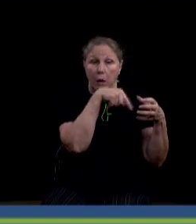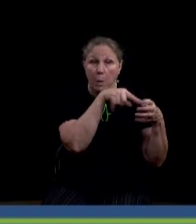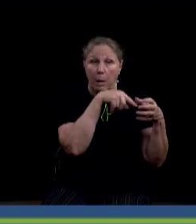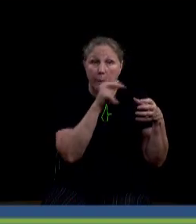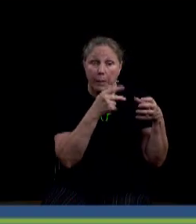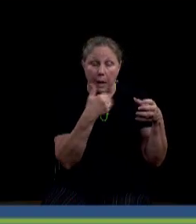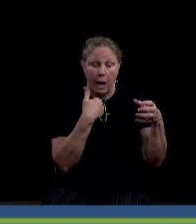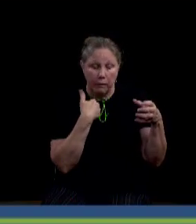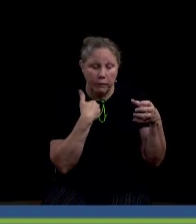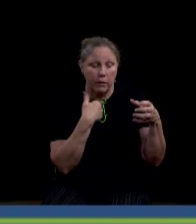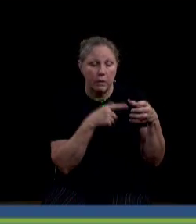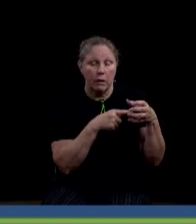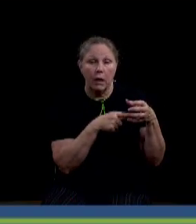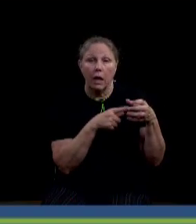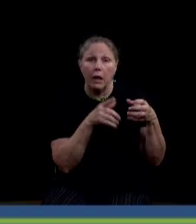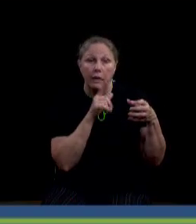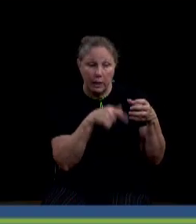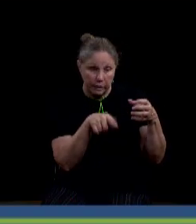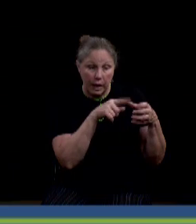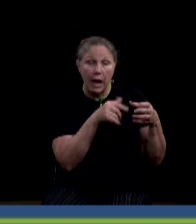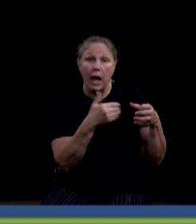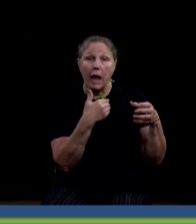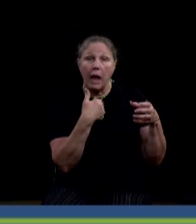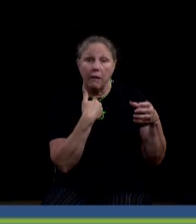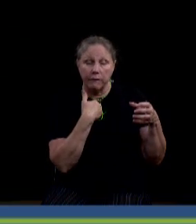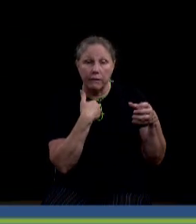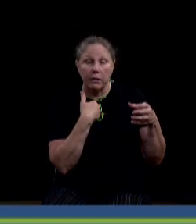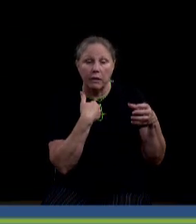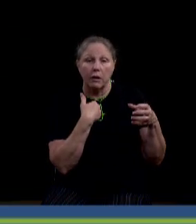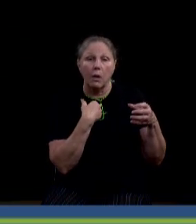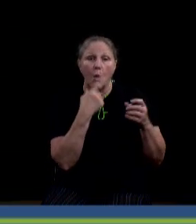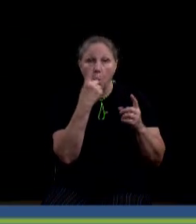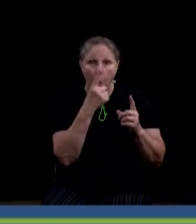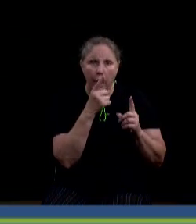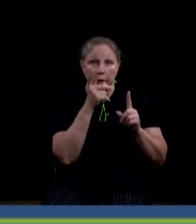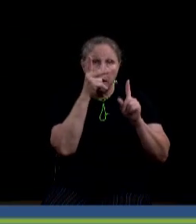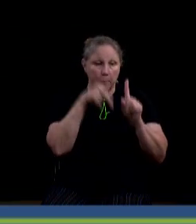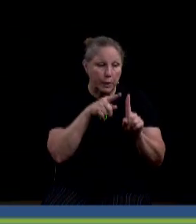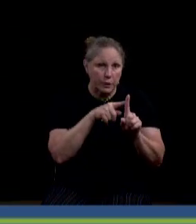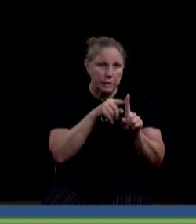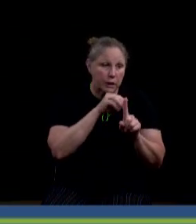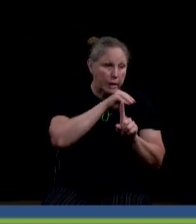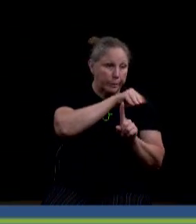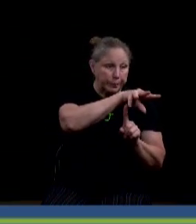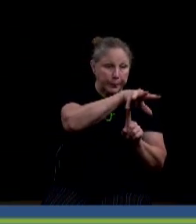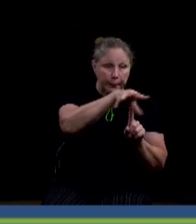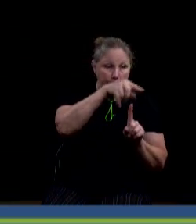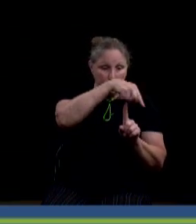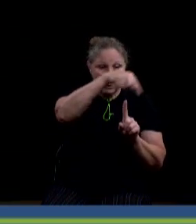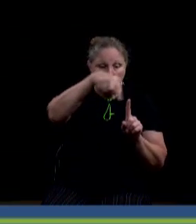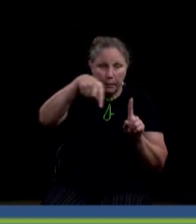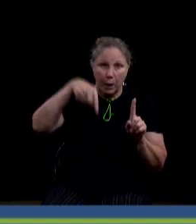coming from a single event or point source,